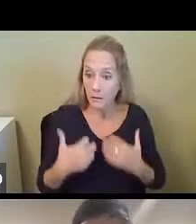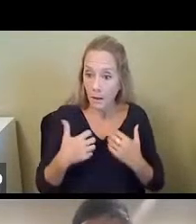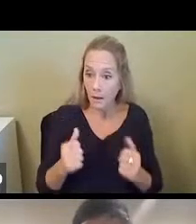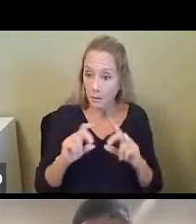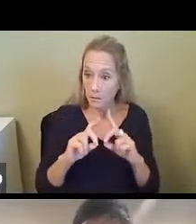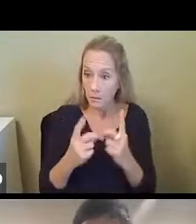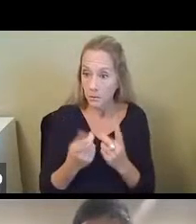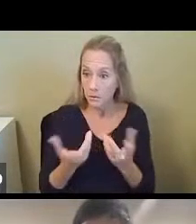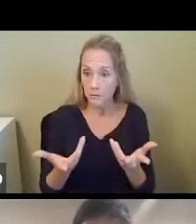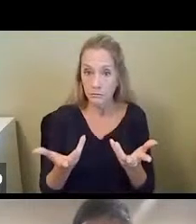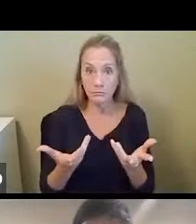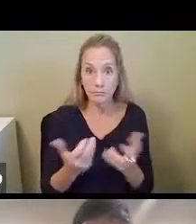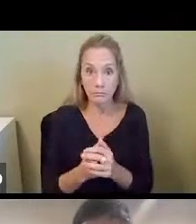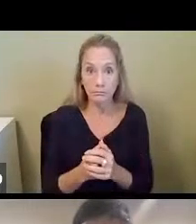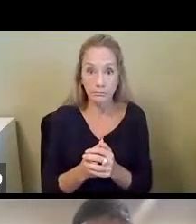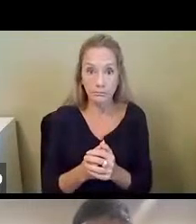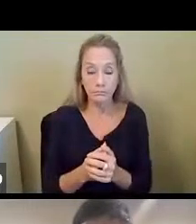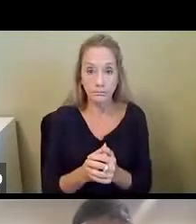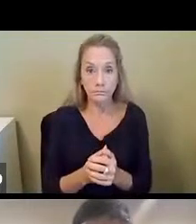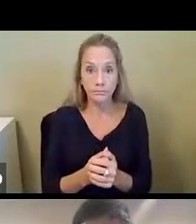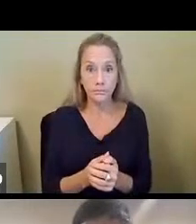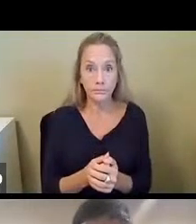good.